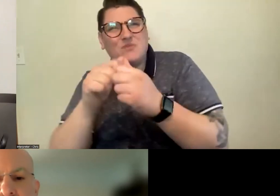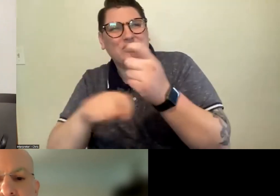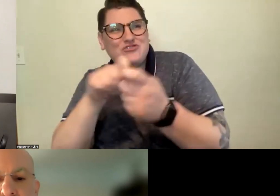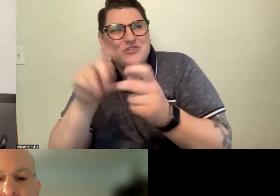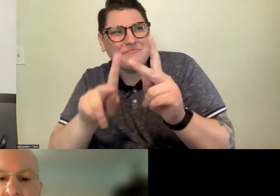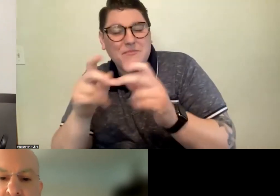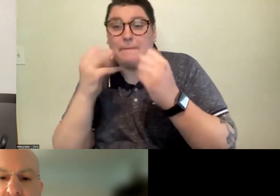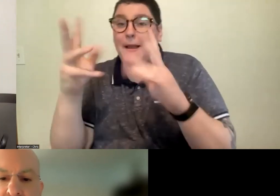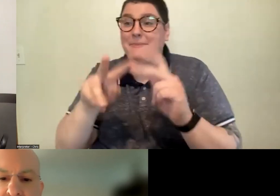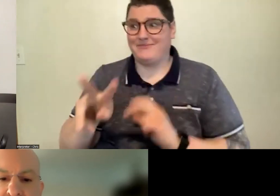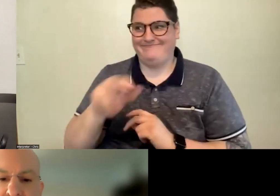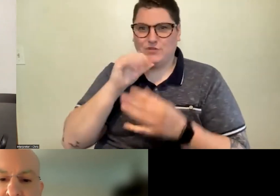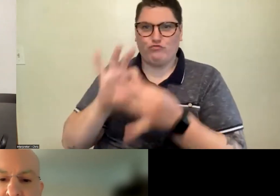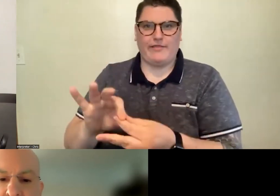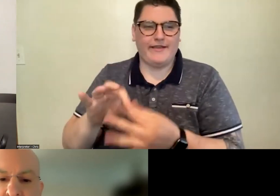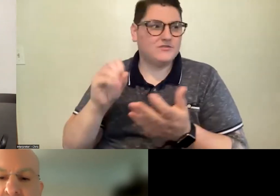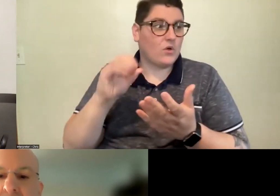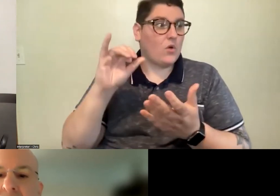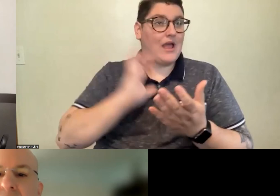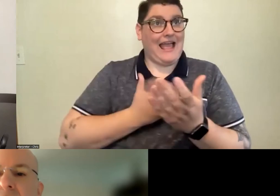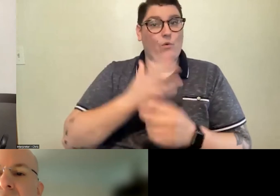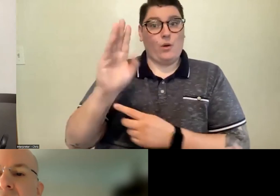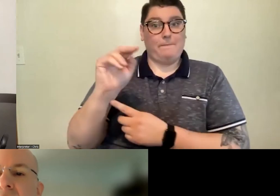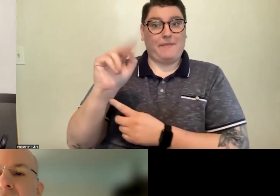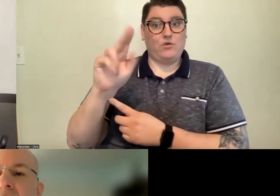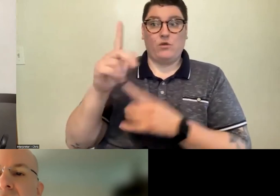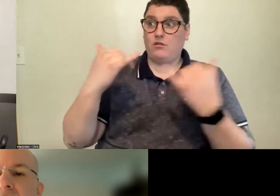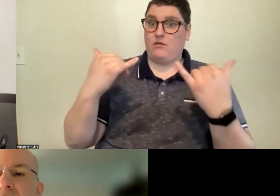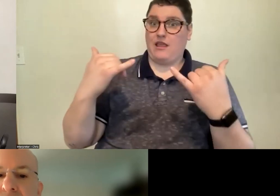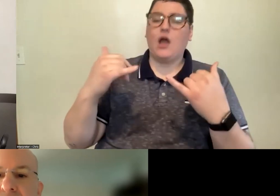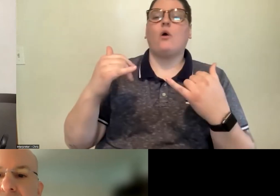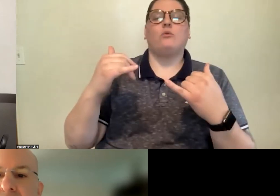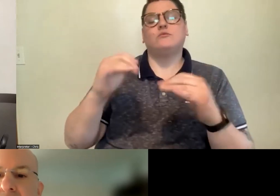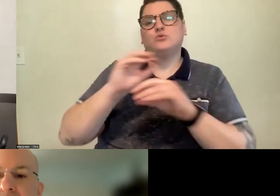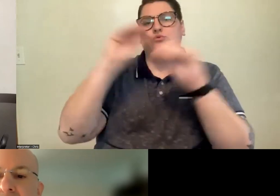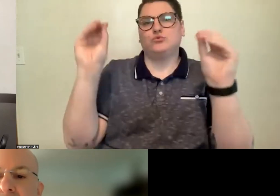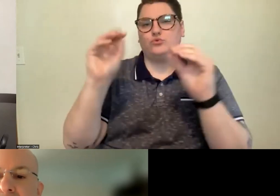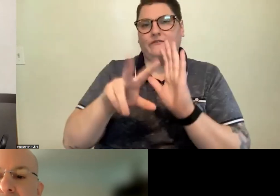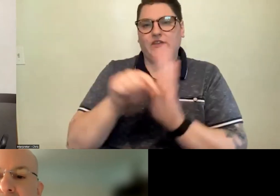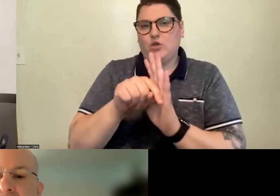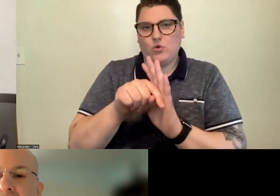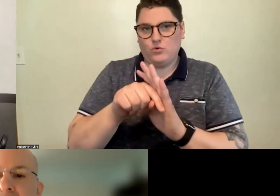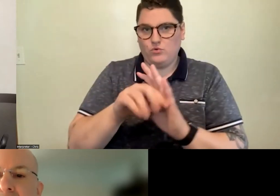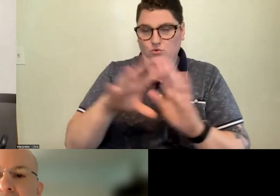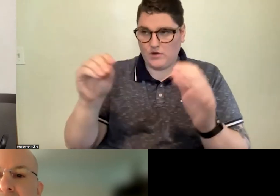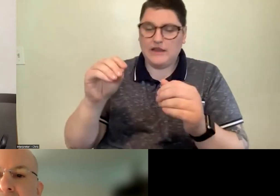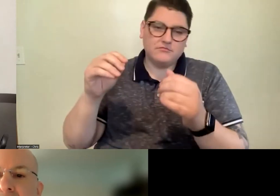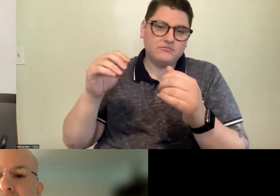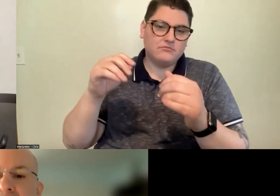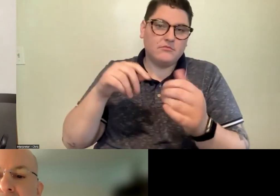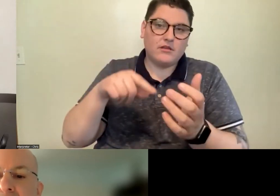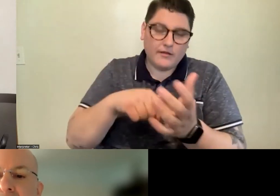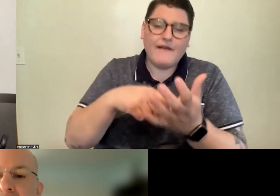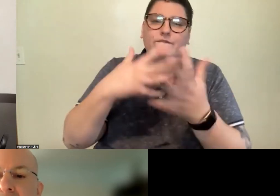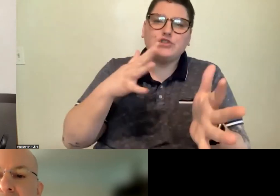relate to it, and so the manual that we're using more often now is one without the video, and it's updated to have